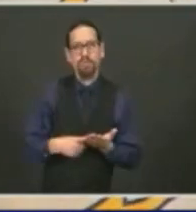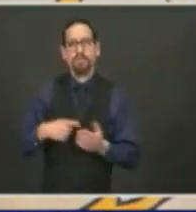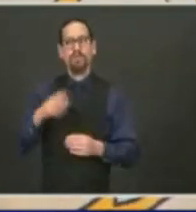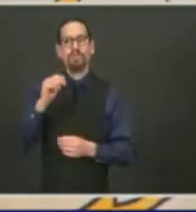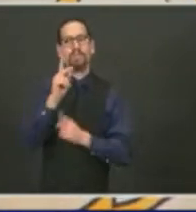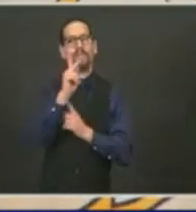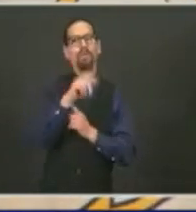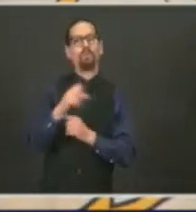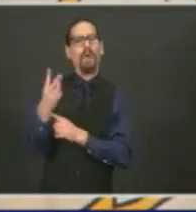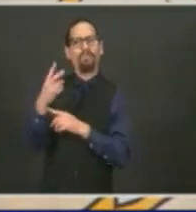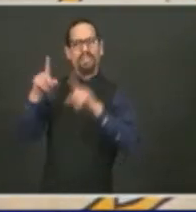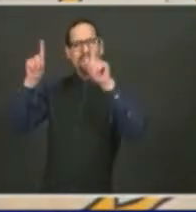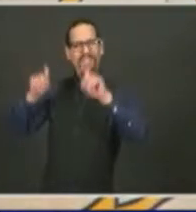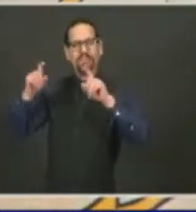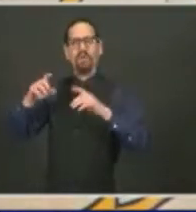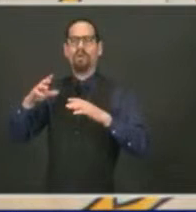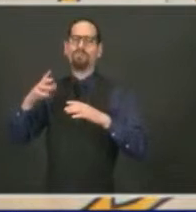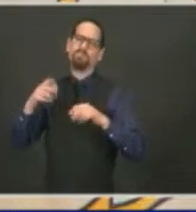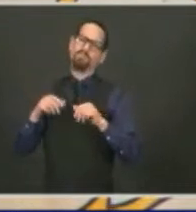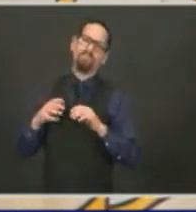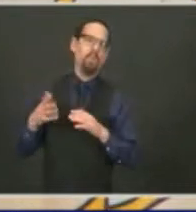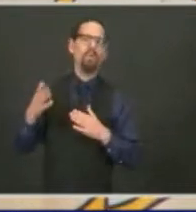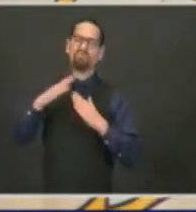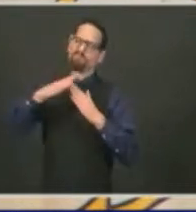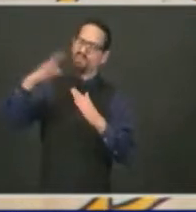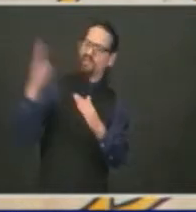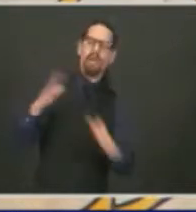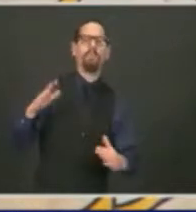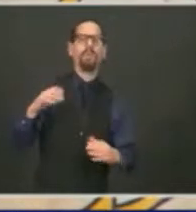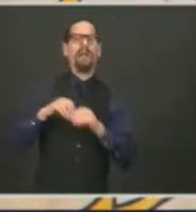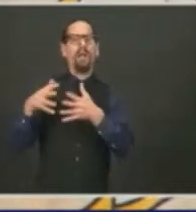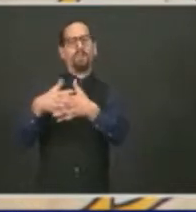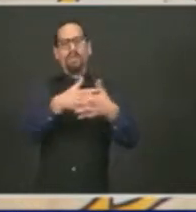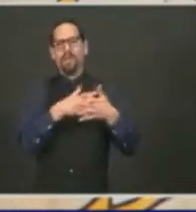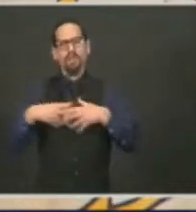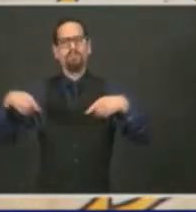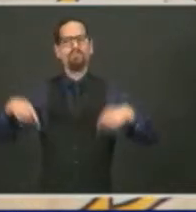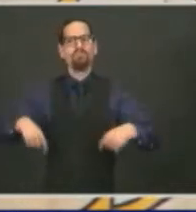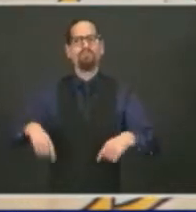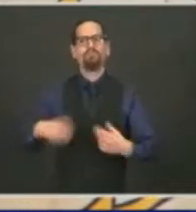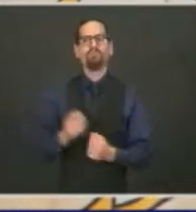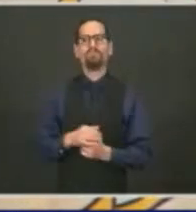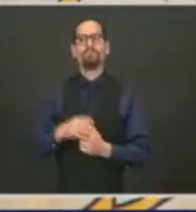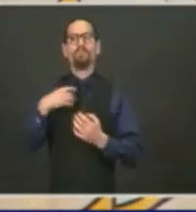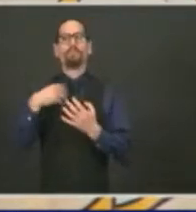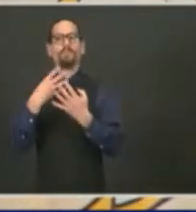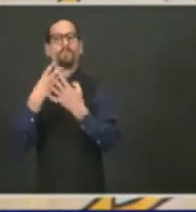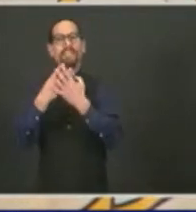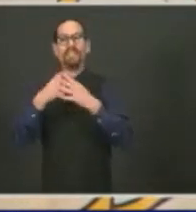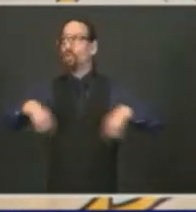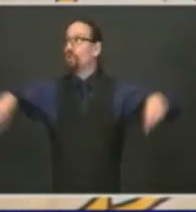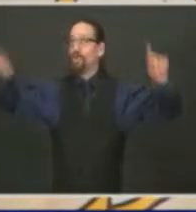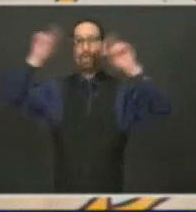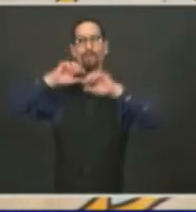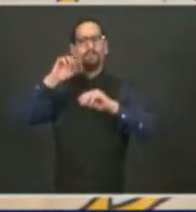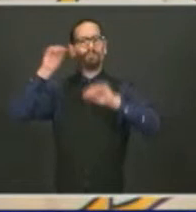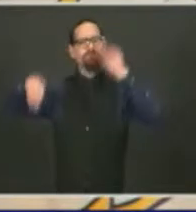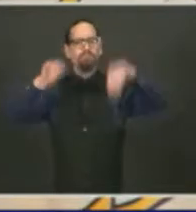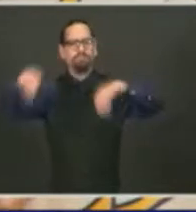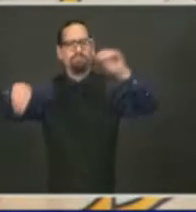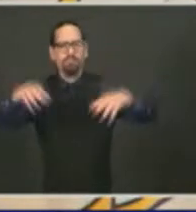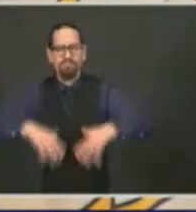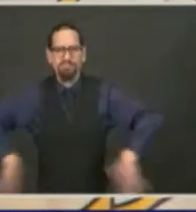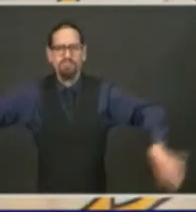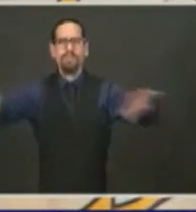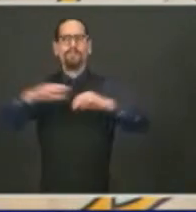America. We're pushing out 6,000 HEPA filters because we've heard from them that's what they want. So yes,